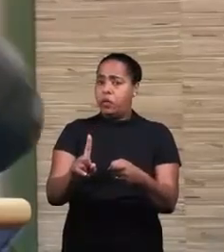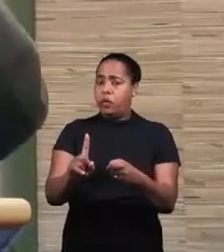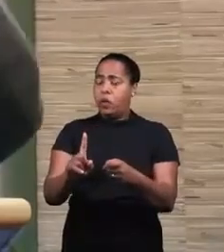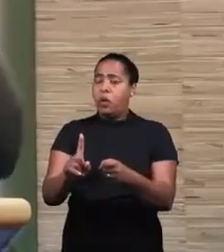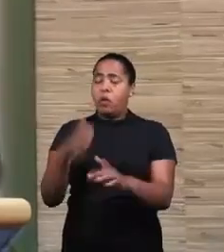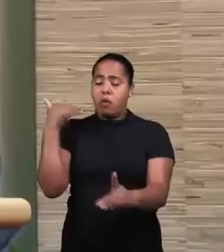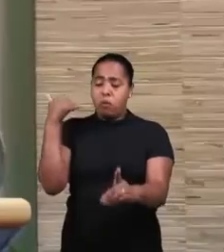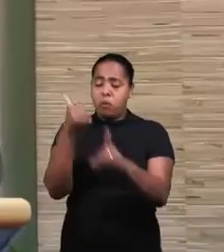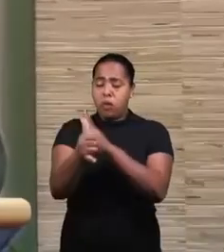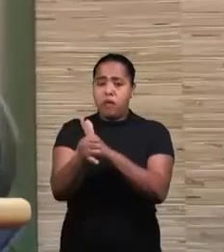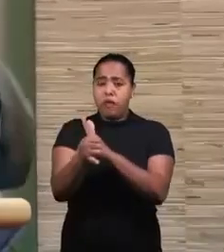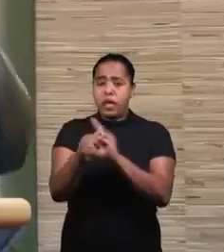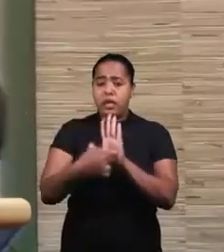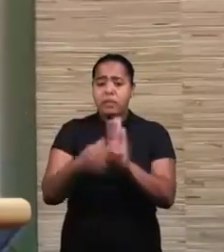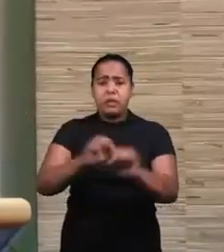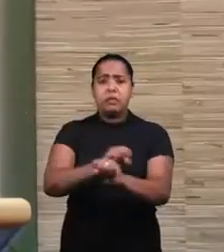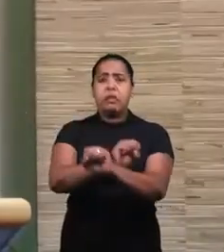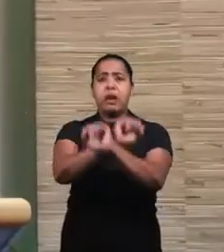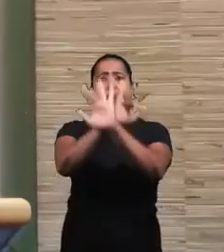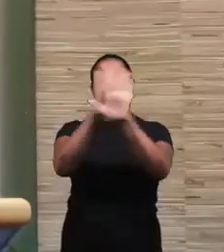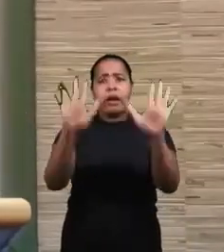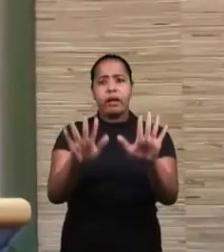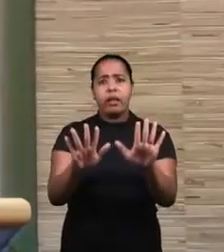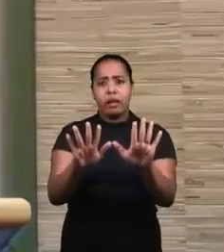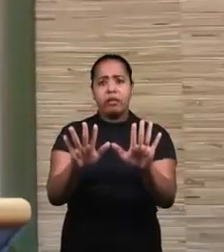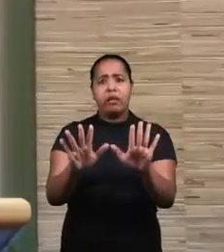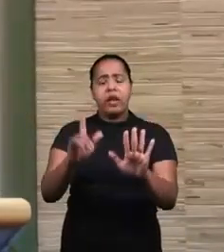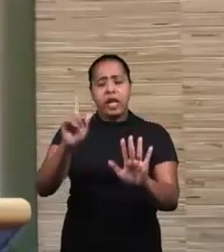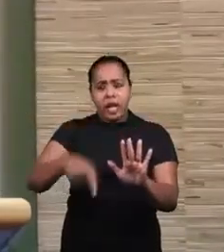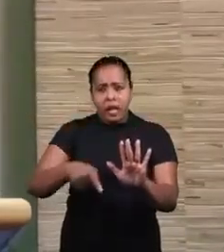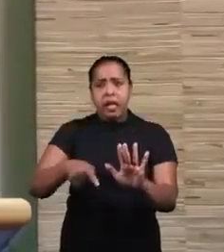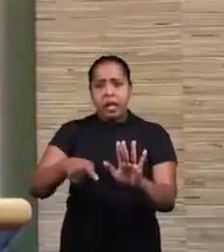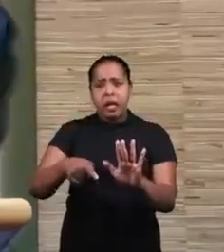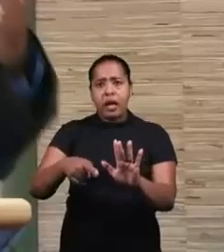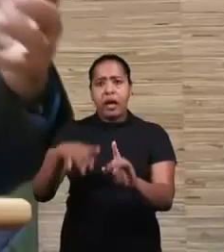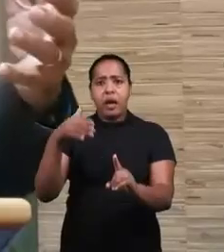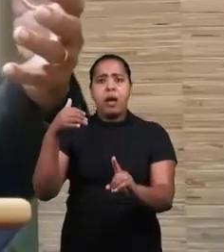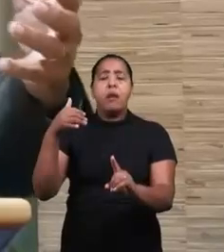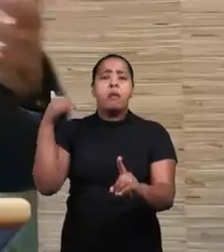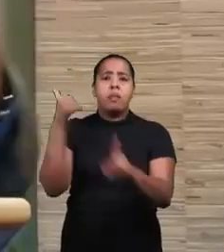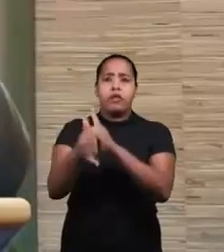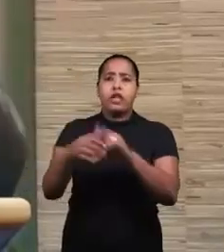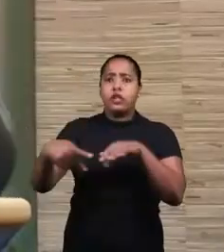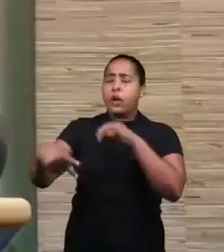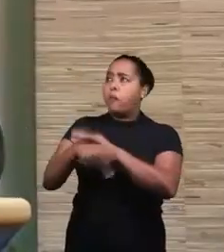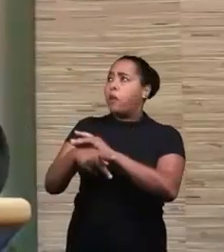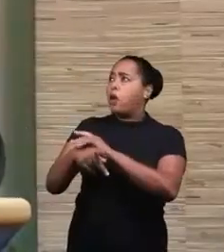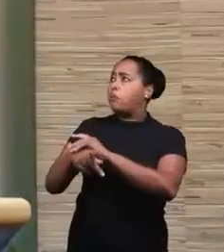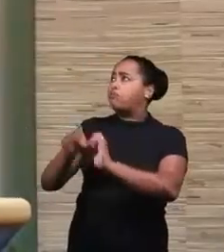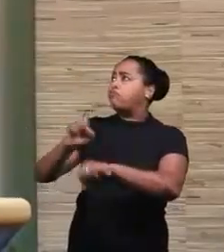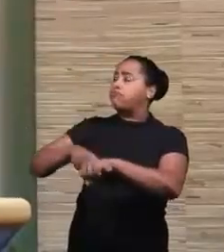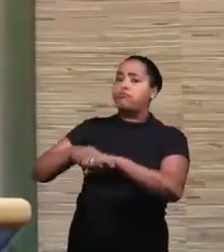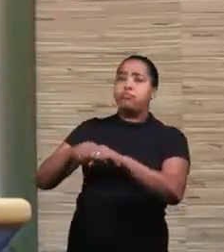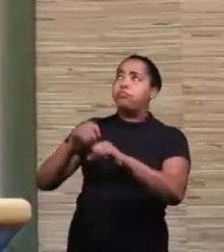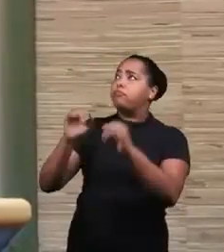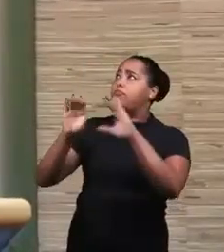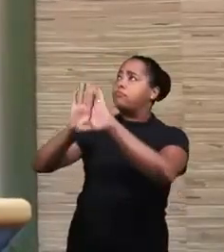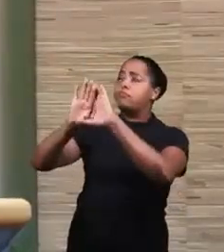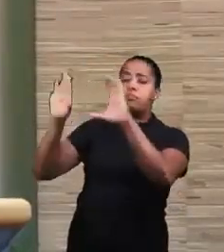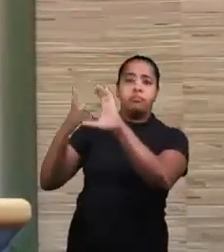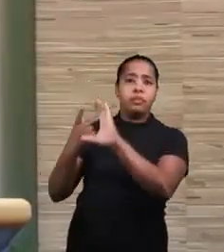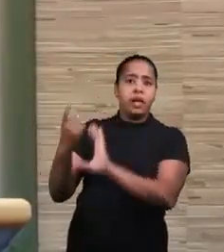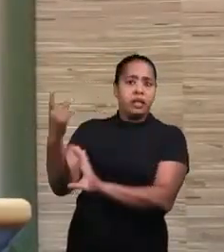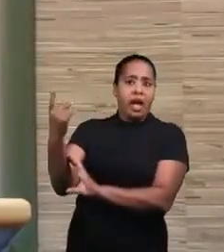what is prophetic is clearly in the prophecy. It's the Kairos, not the Chronos. We cannot measure one with the